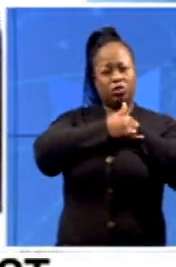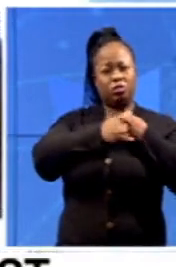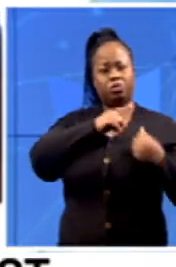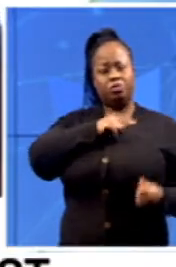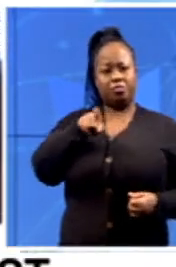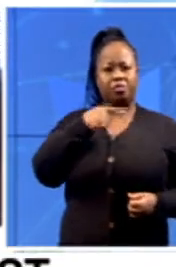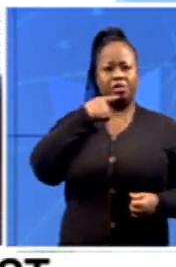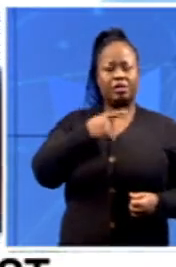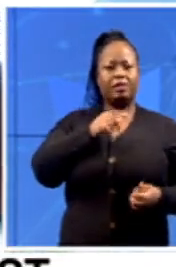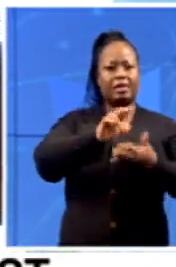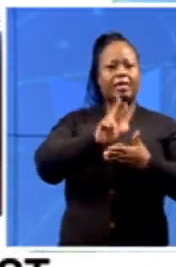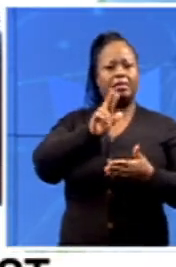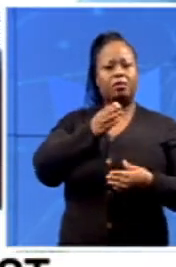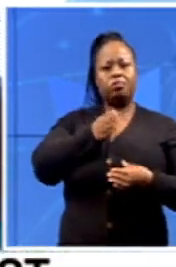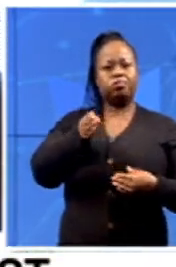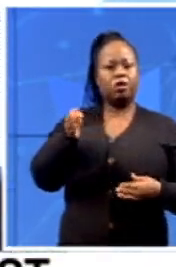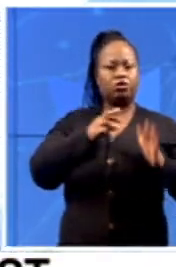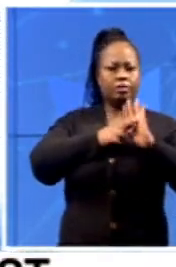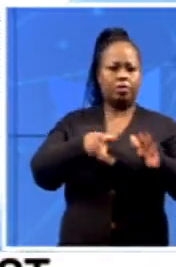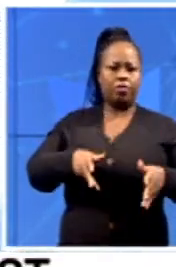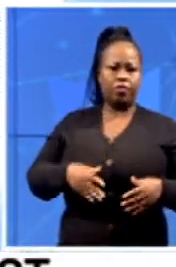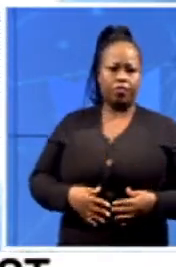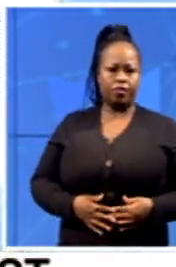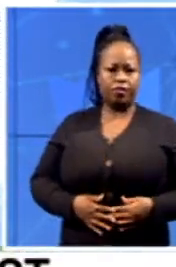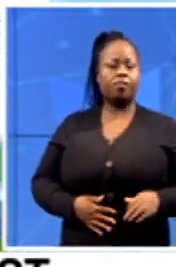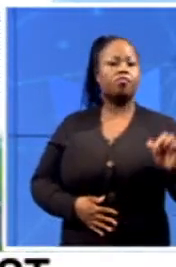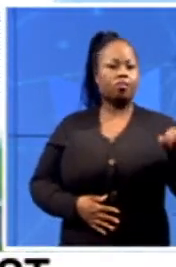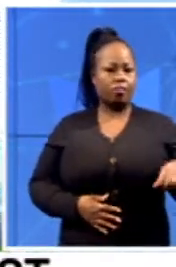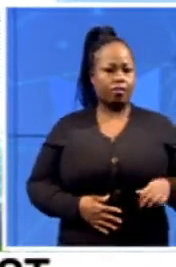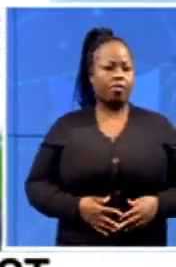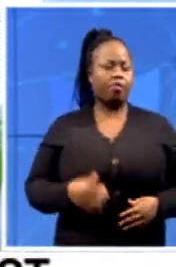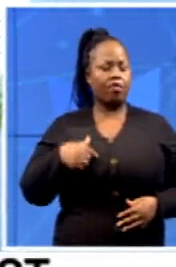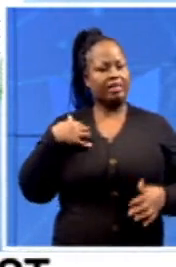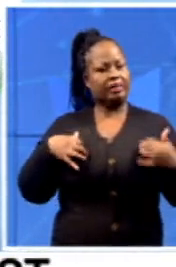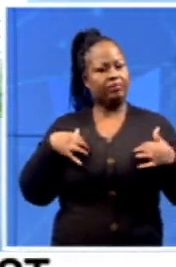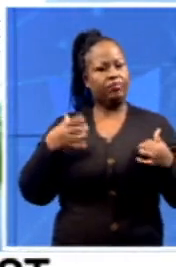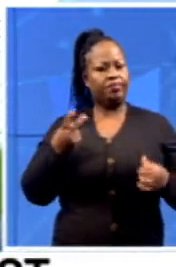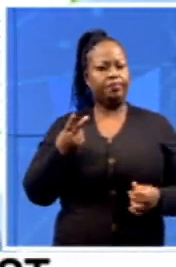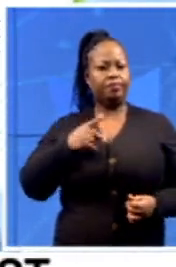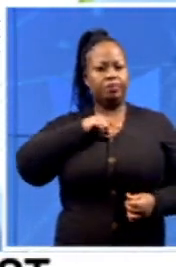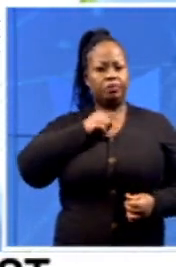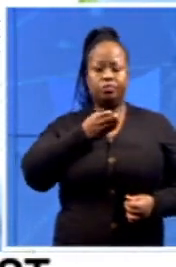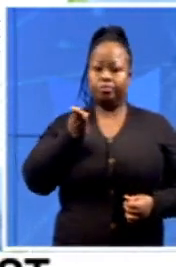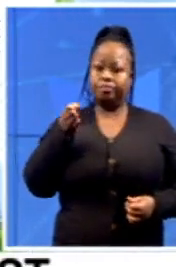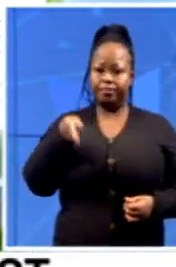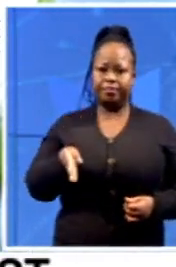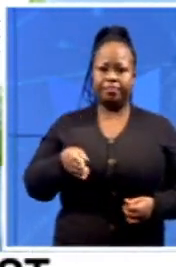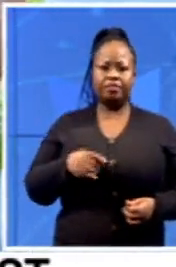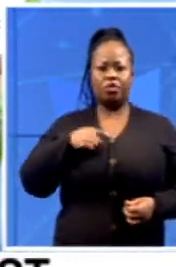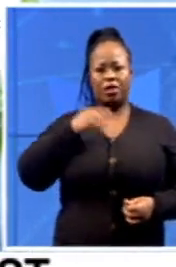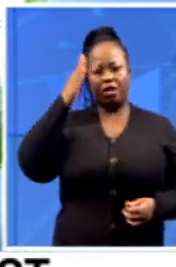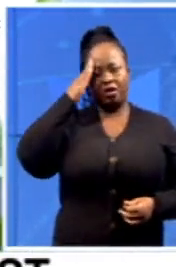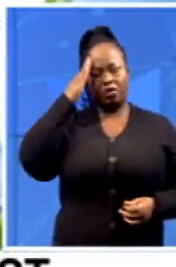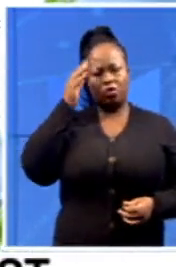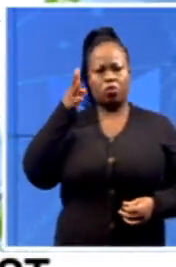we're told that there are 18 of them being represented here. Yes, definitely, and we're just so excited that all of them could be here. I know as